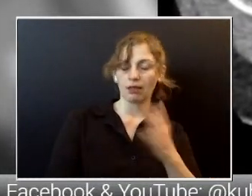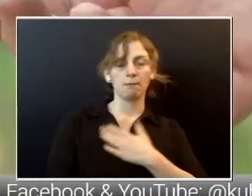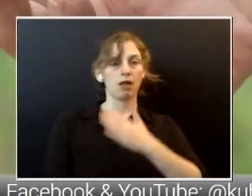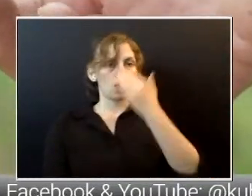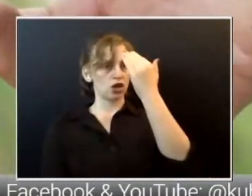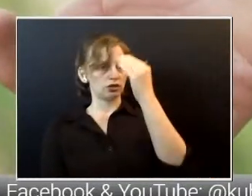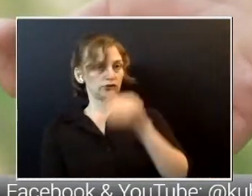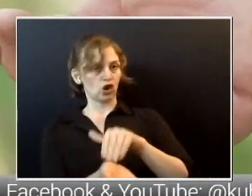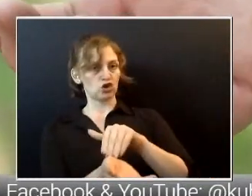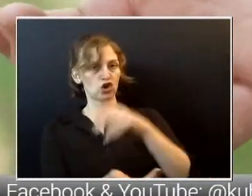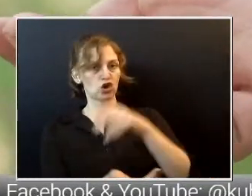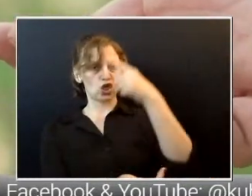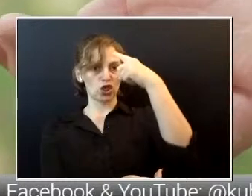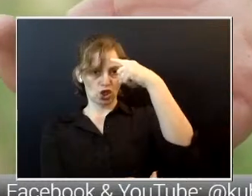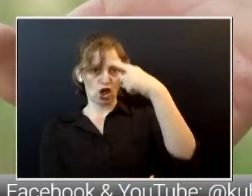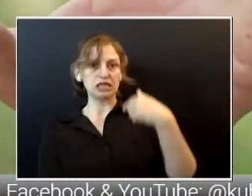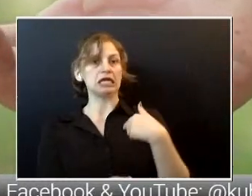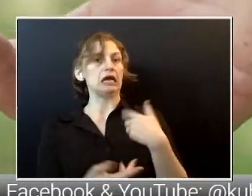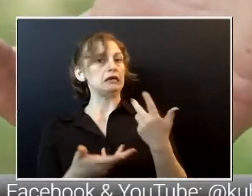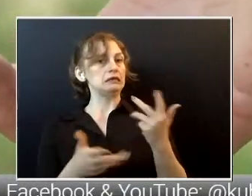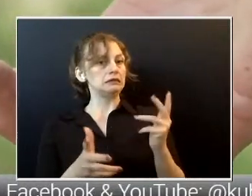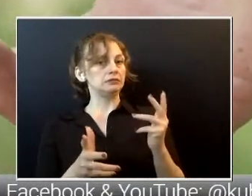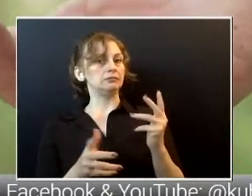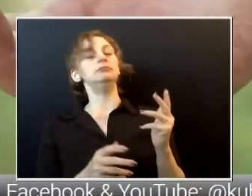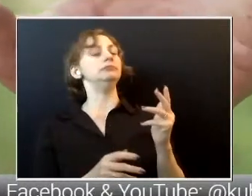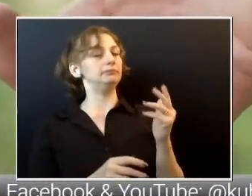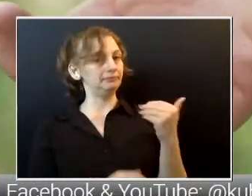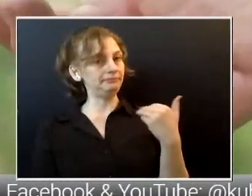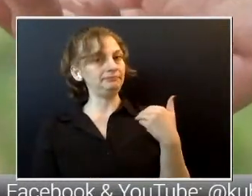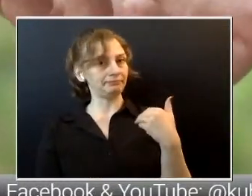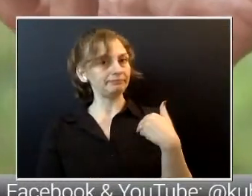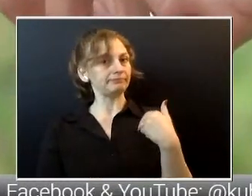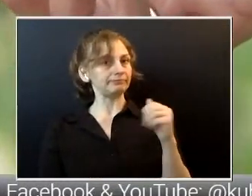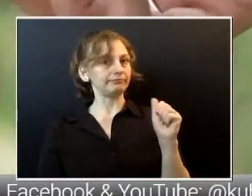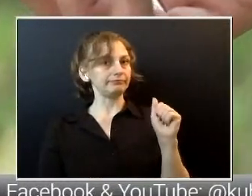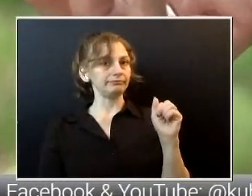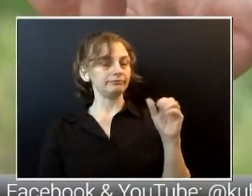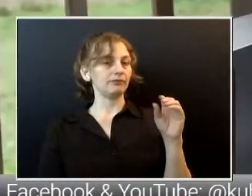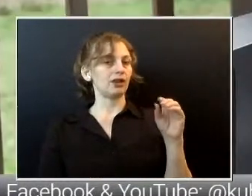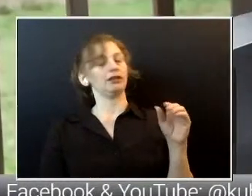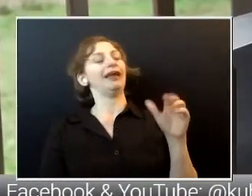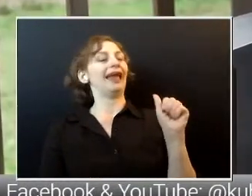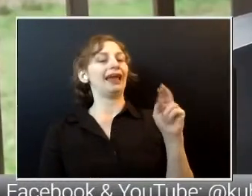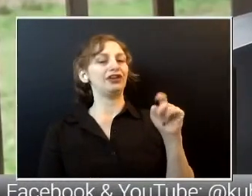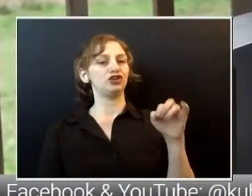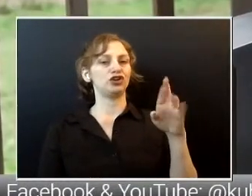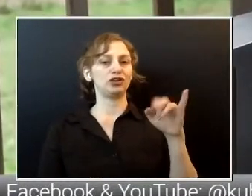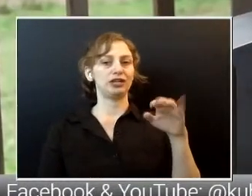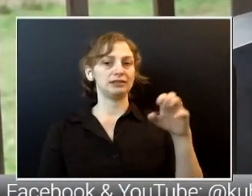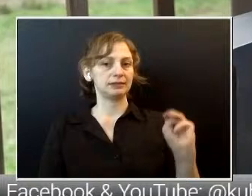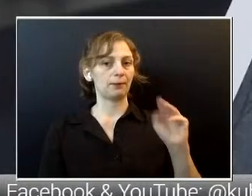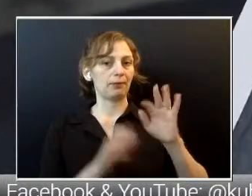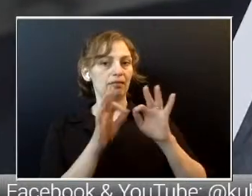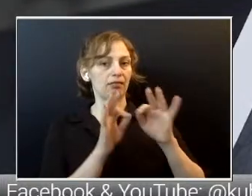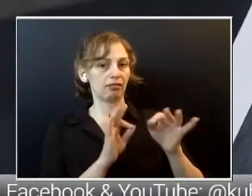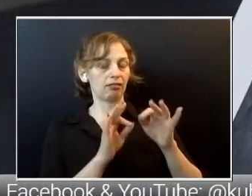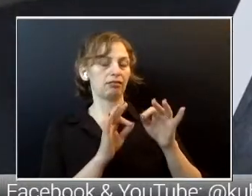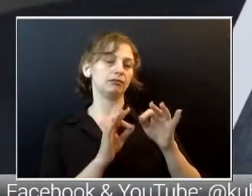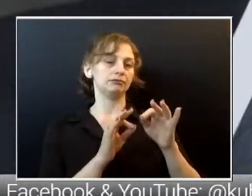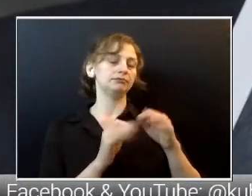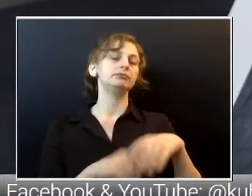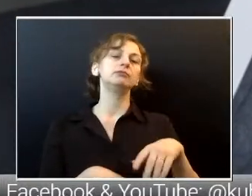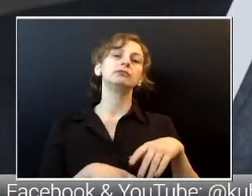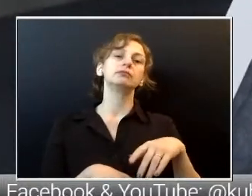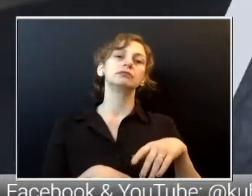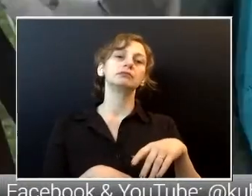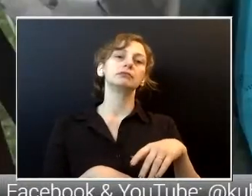gotten checked and they don't, so it's only me and my little brother so far. After what she went through, Cynthia decided to chronicle her recovery. For